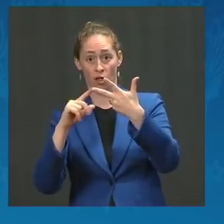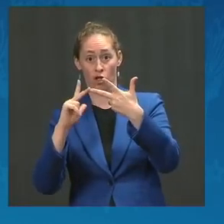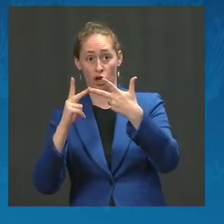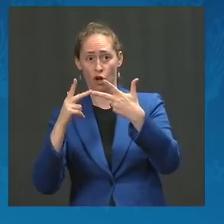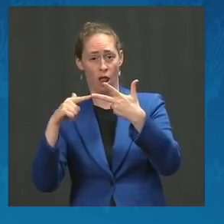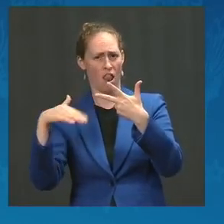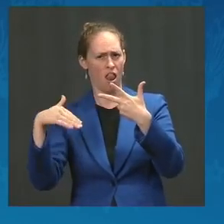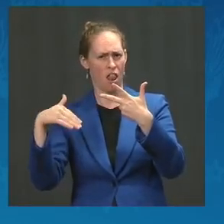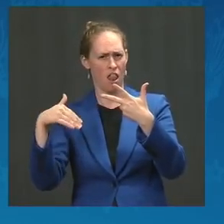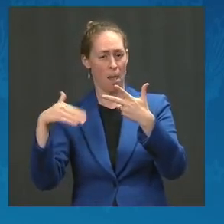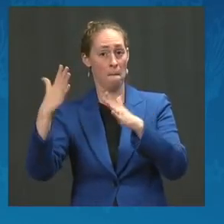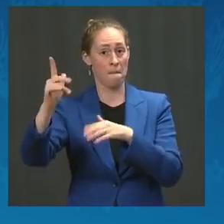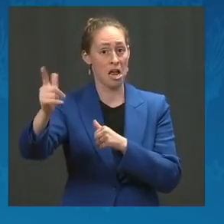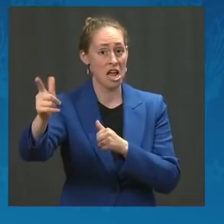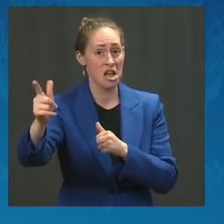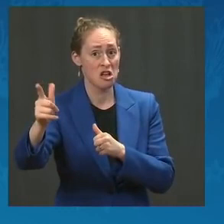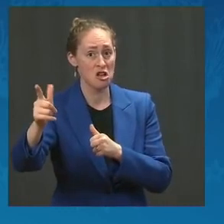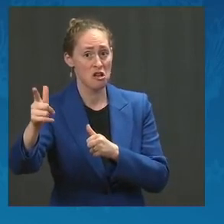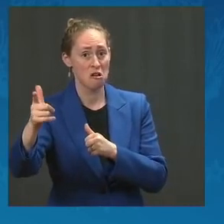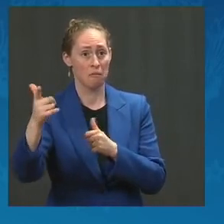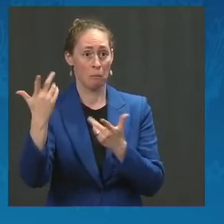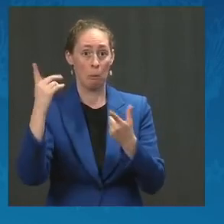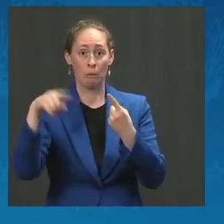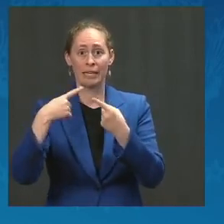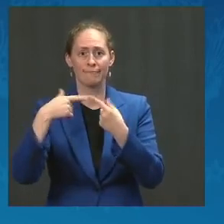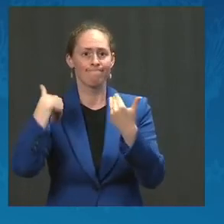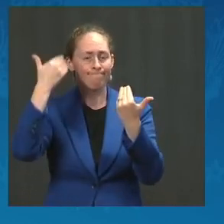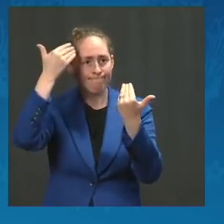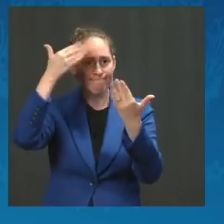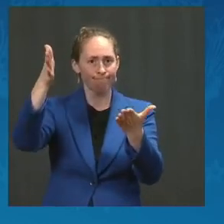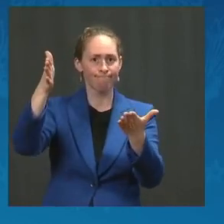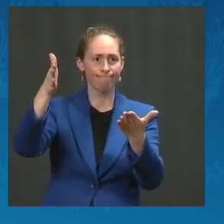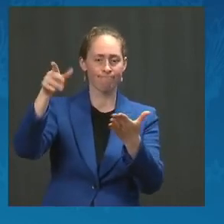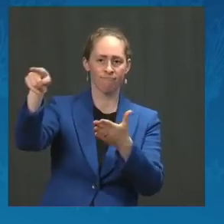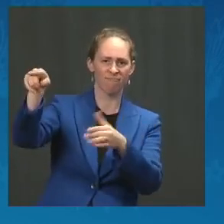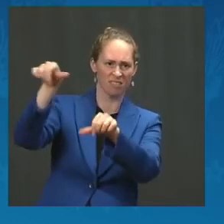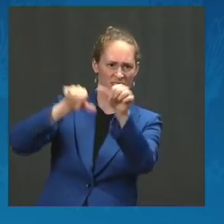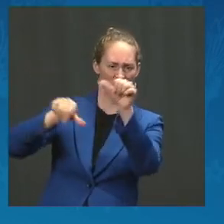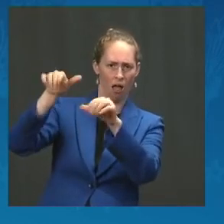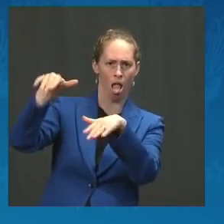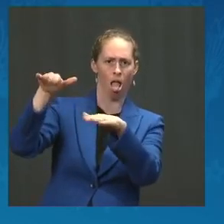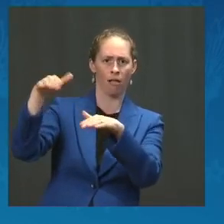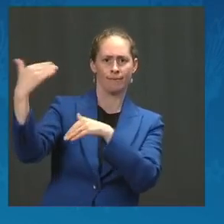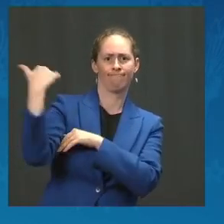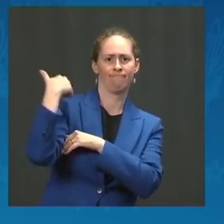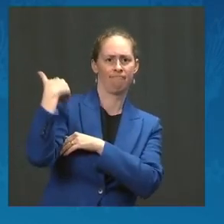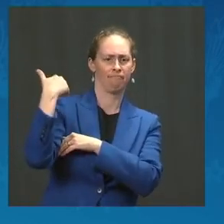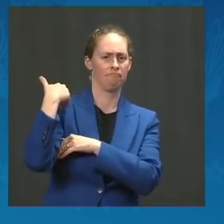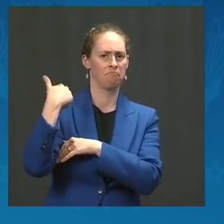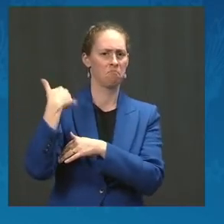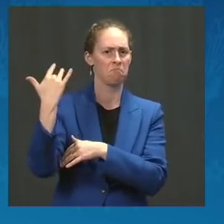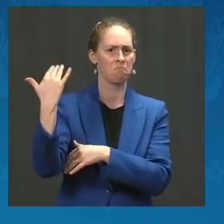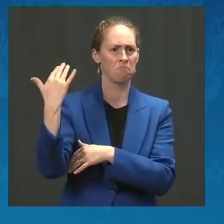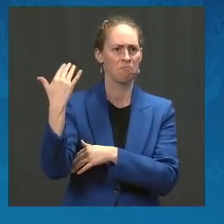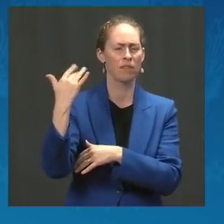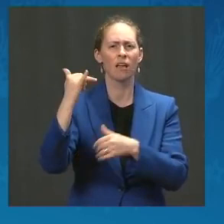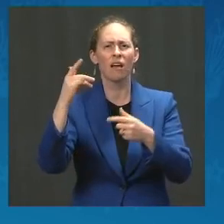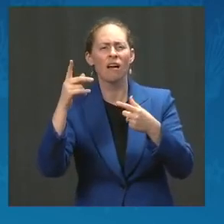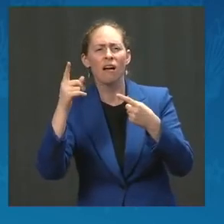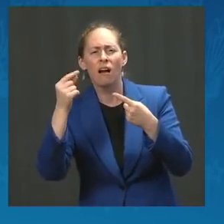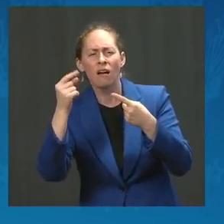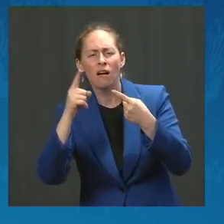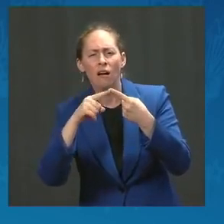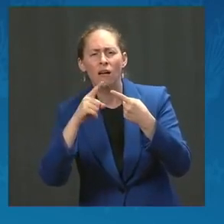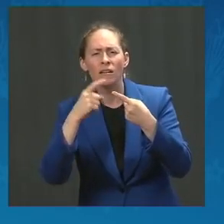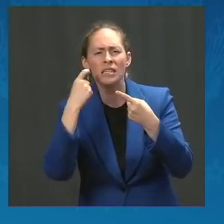needed later. I don't know. The science hasn't dictated that yet. And the first part of your question? I think